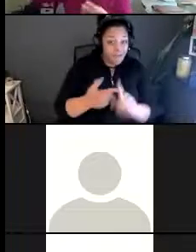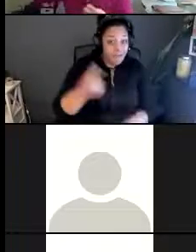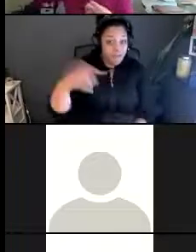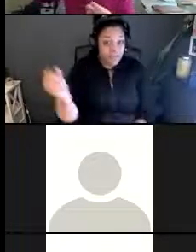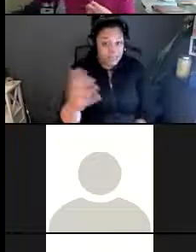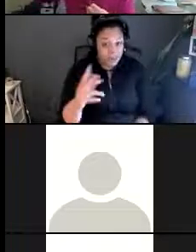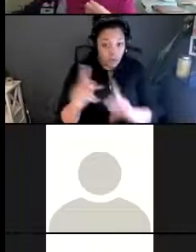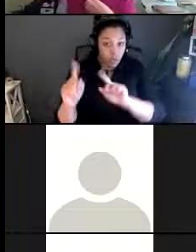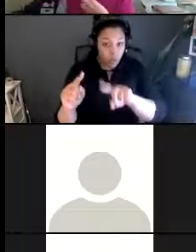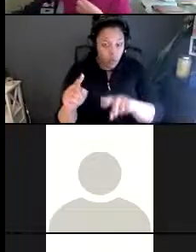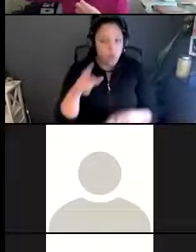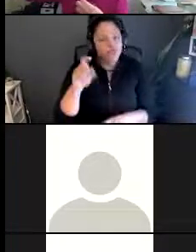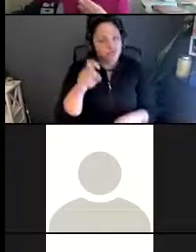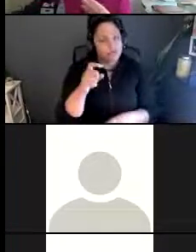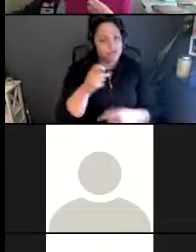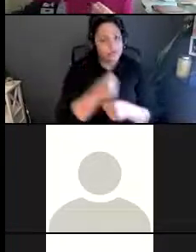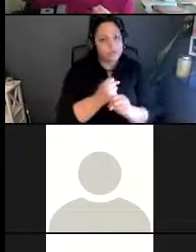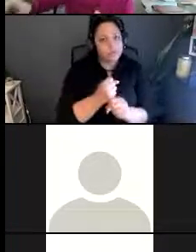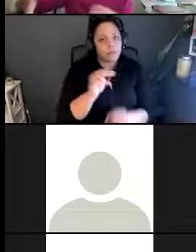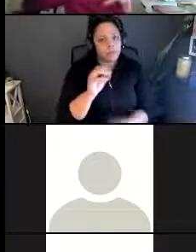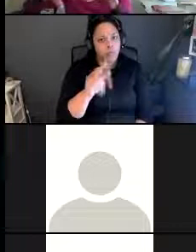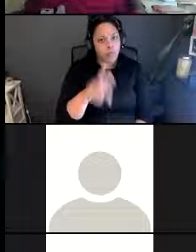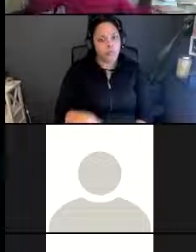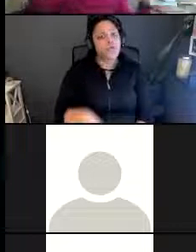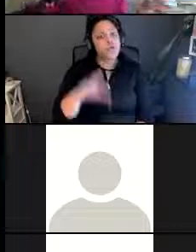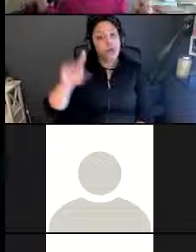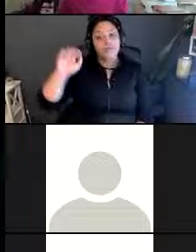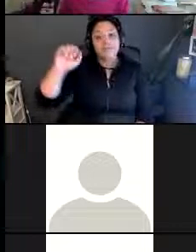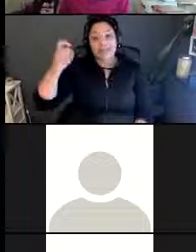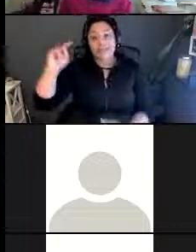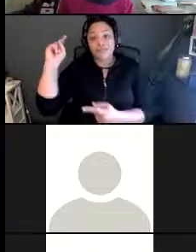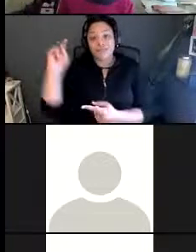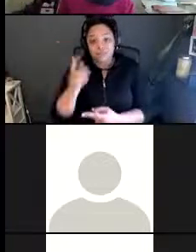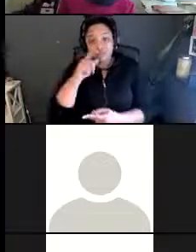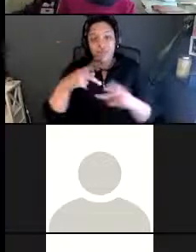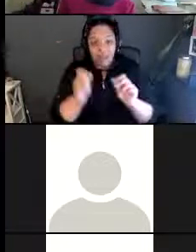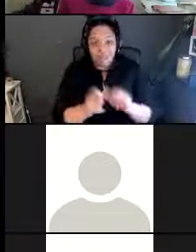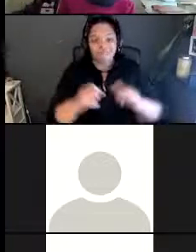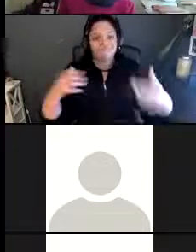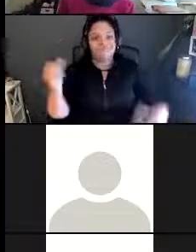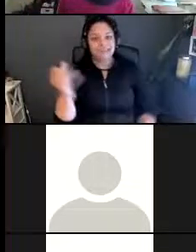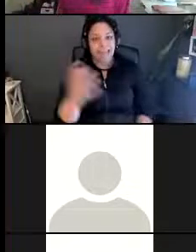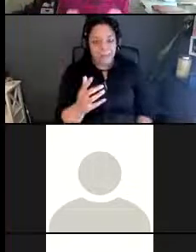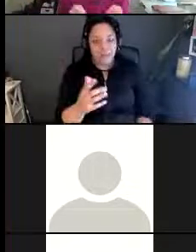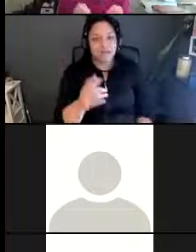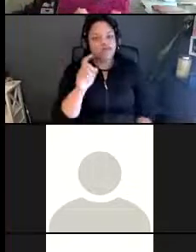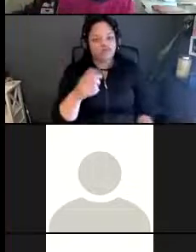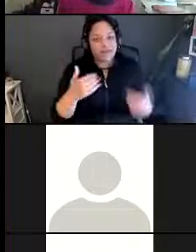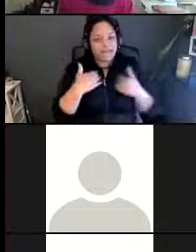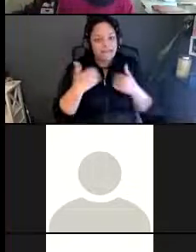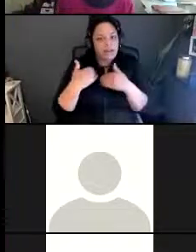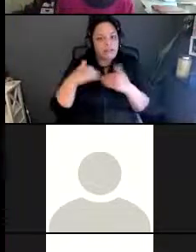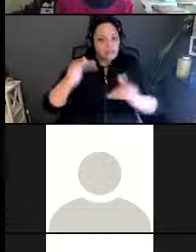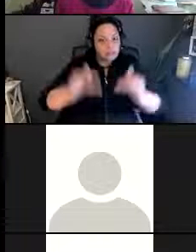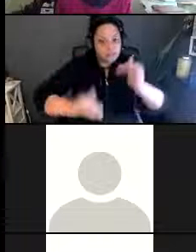or if you believe your taxes are being reduced by allowing expanded gambling in your community. We all have